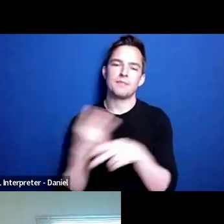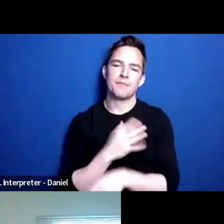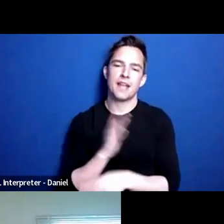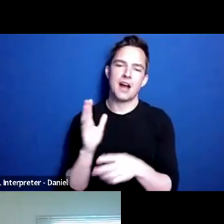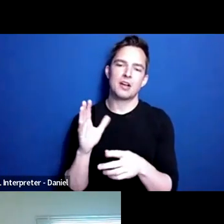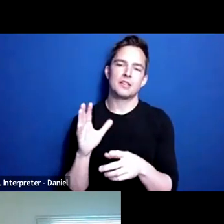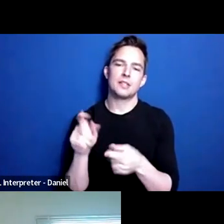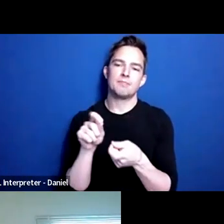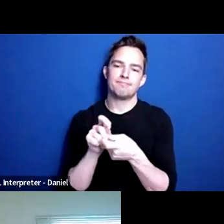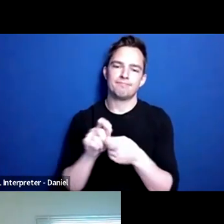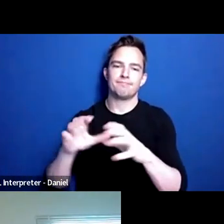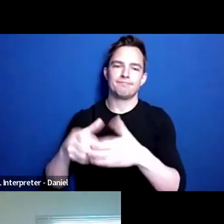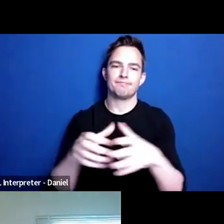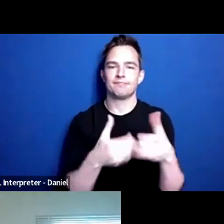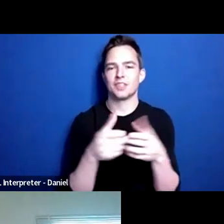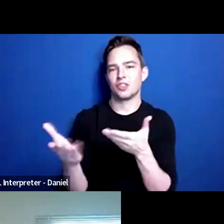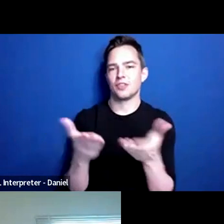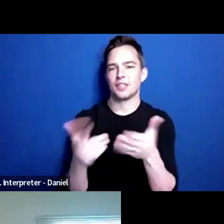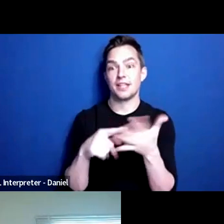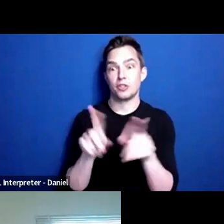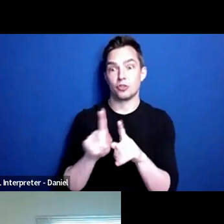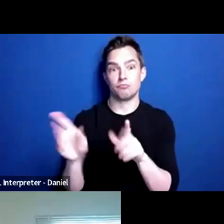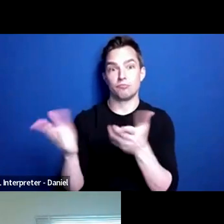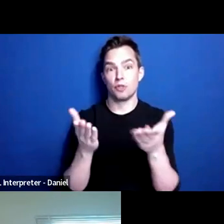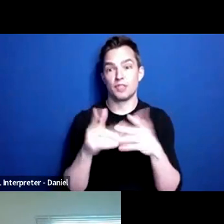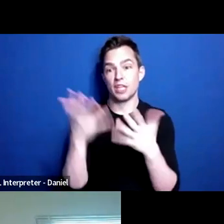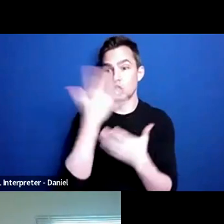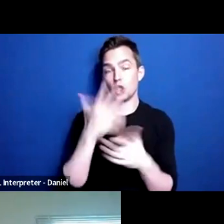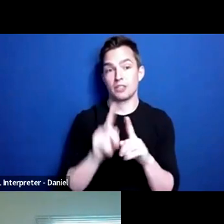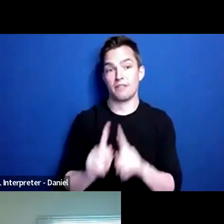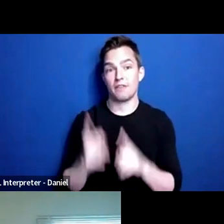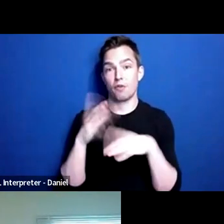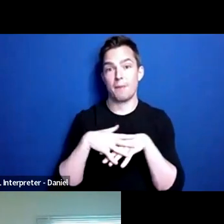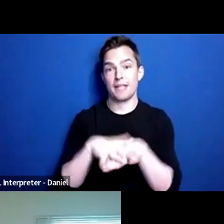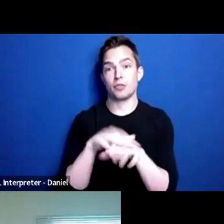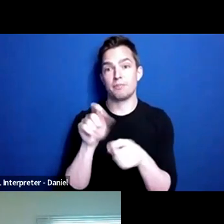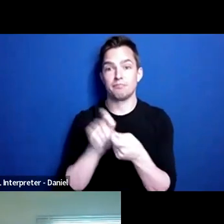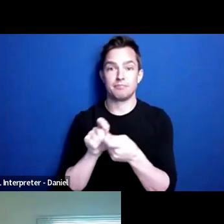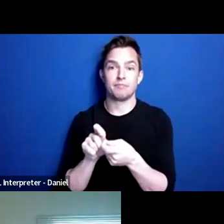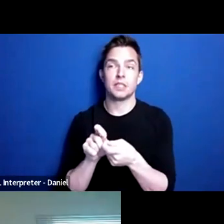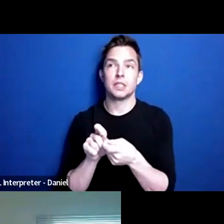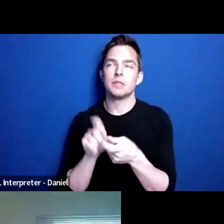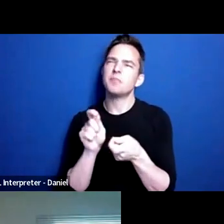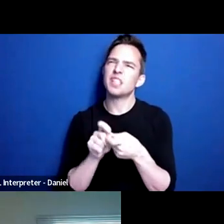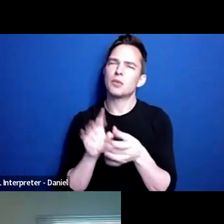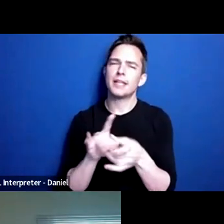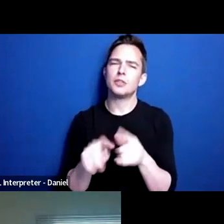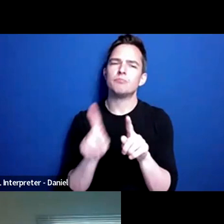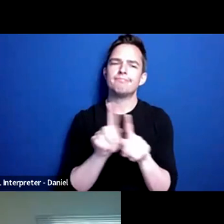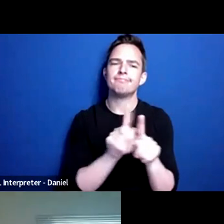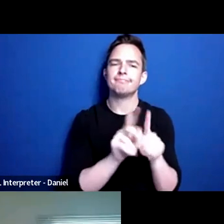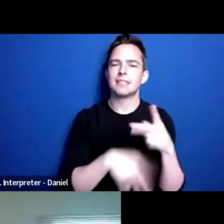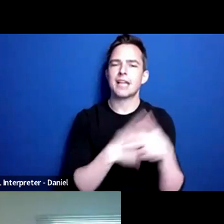culture-specific programming, and those services can look so different from mainstream, particularly when it comes to, different types